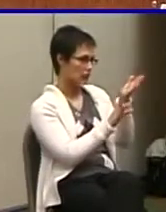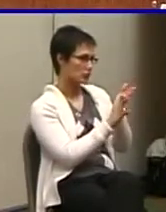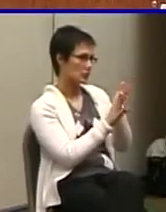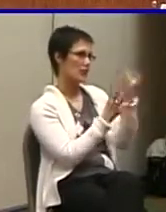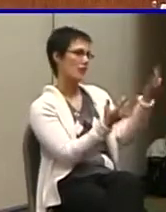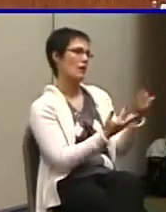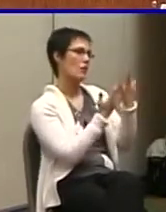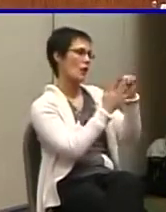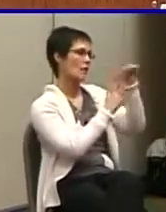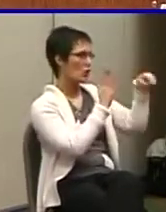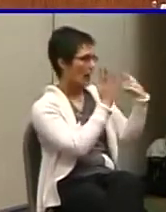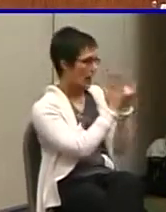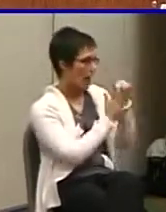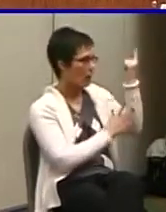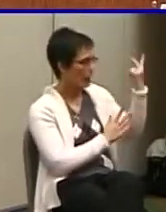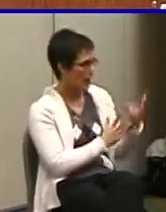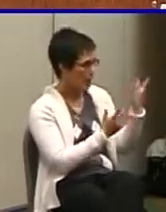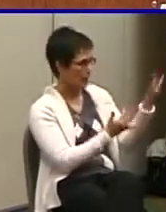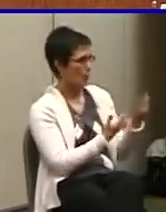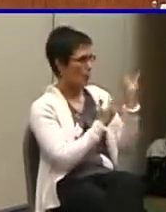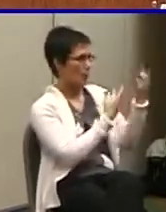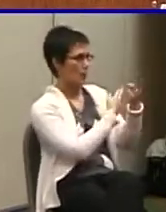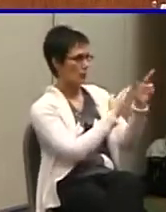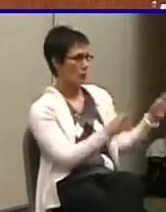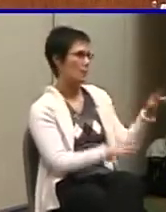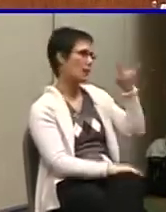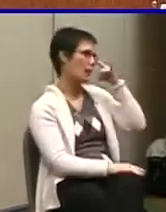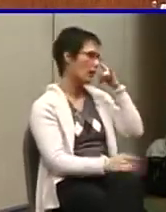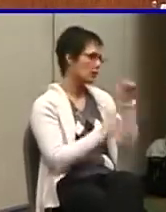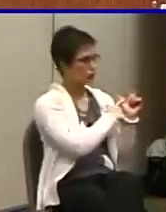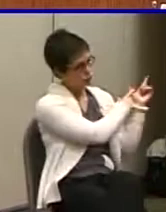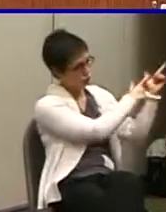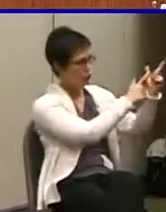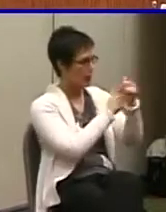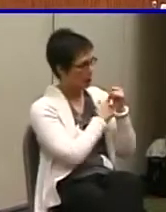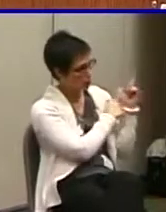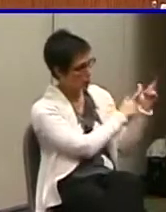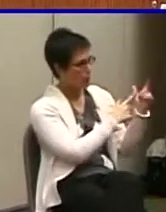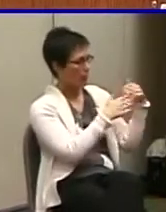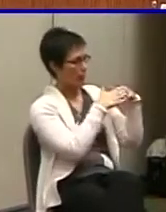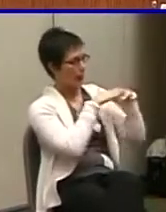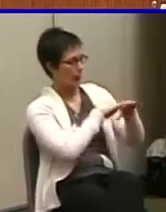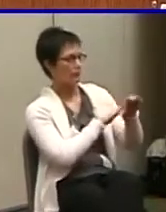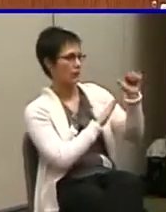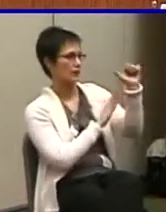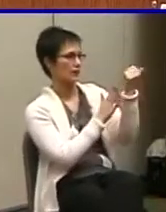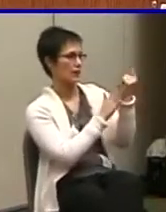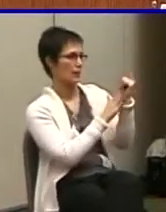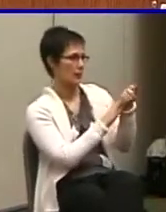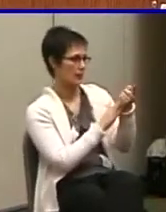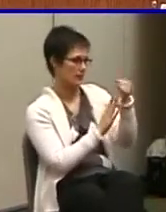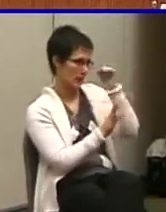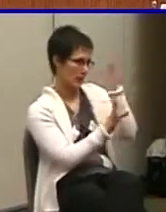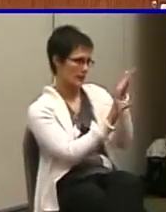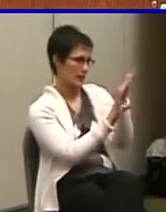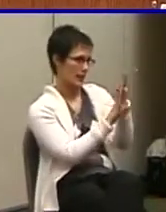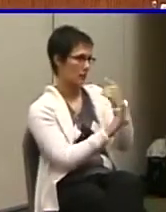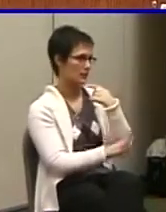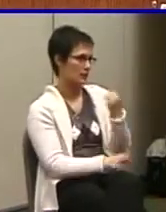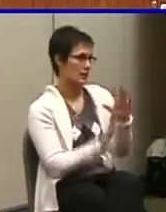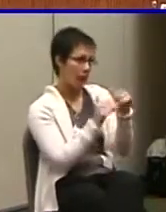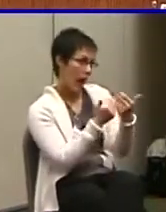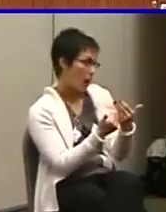room. They're exhausted. The kids have been running around. By the time they get in for their 10 minutes with the psychiatrist and he says, how things go, and